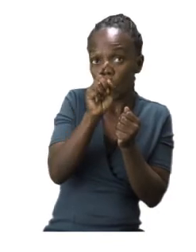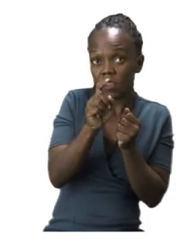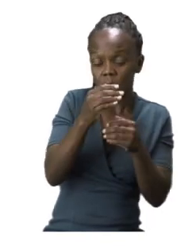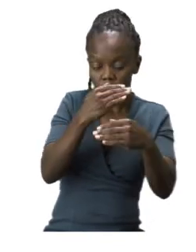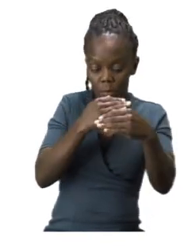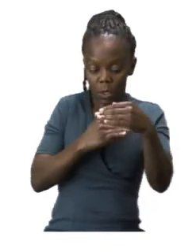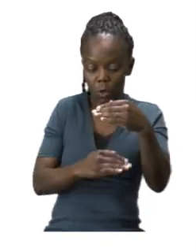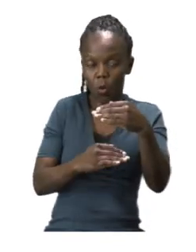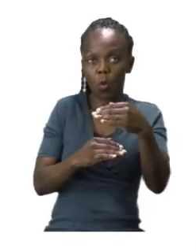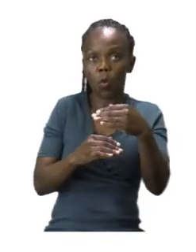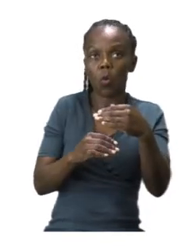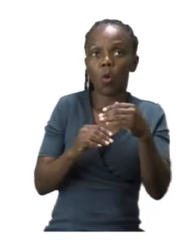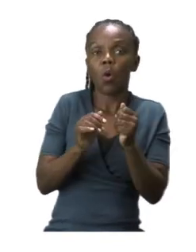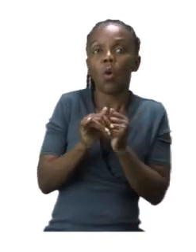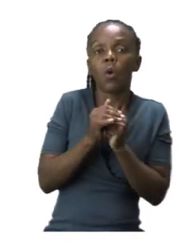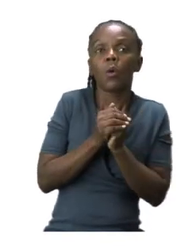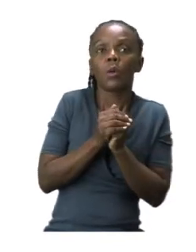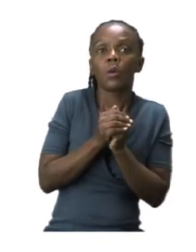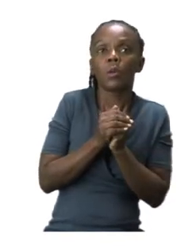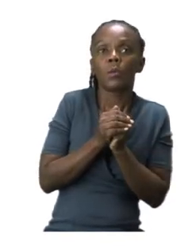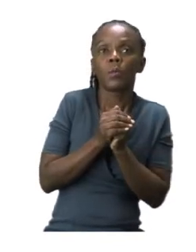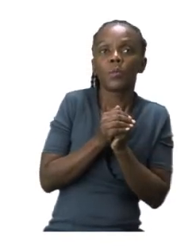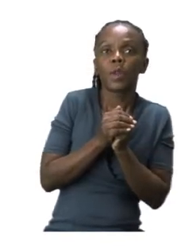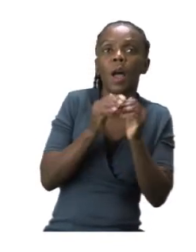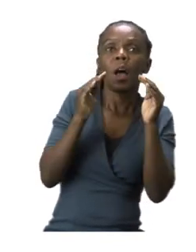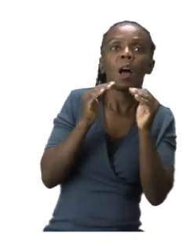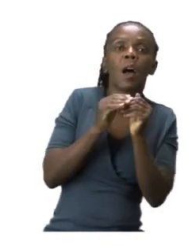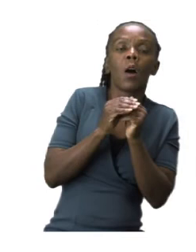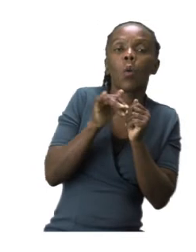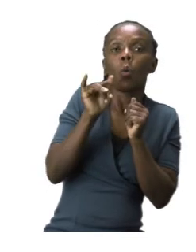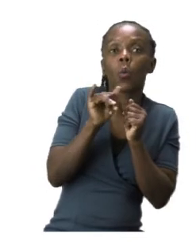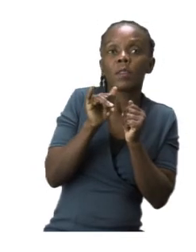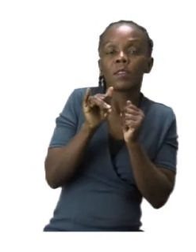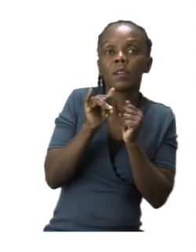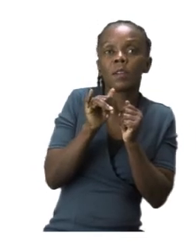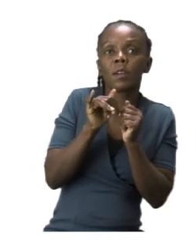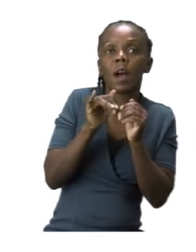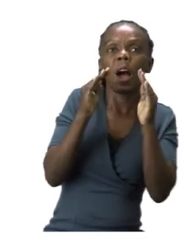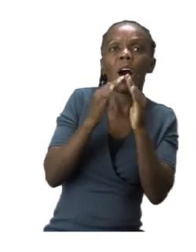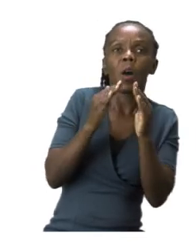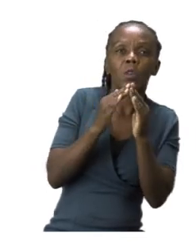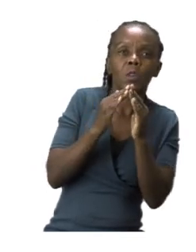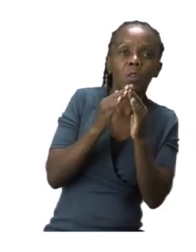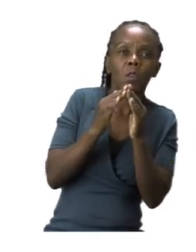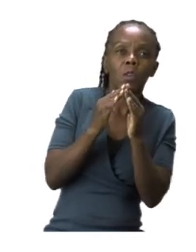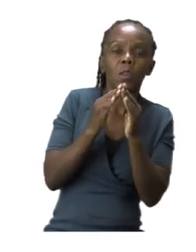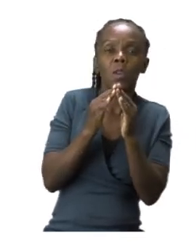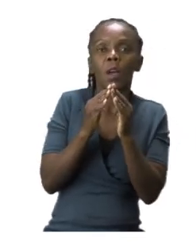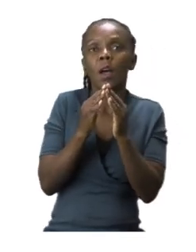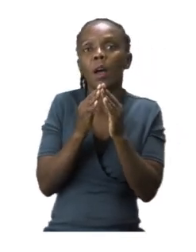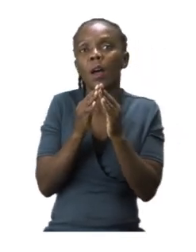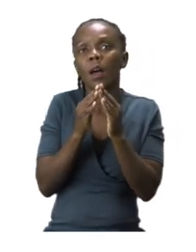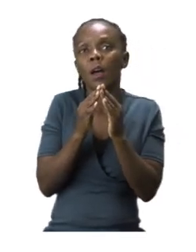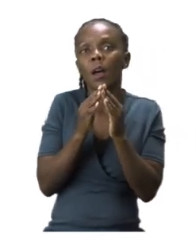which type of house are the most? Which type of shelter or houses